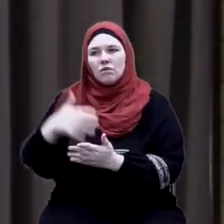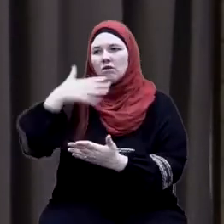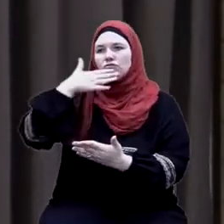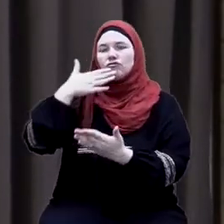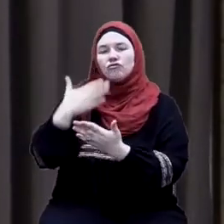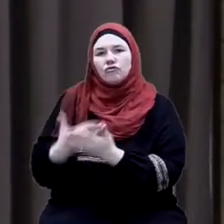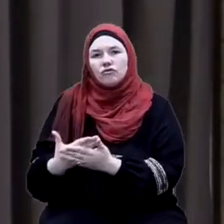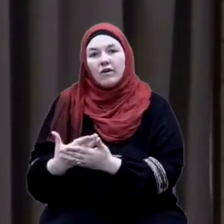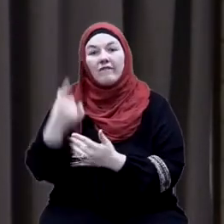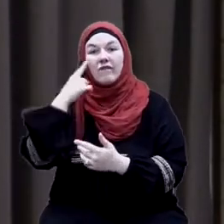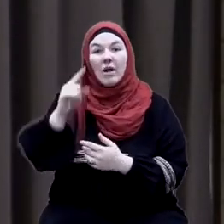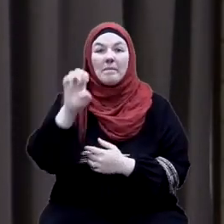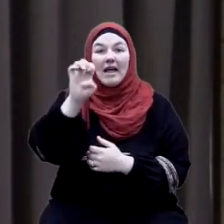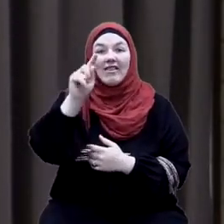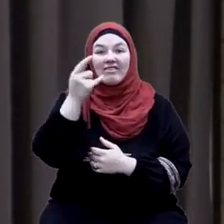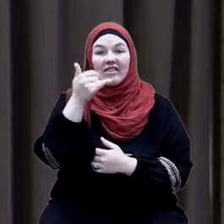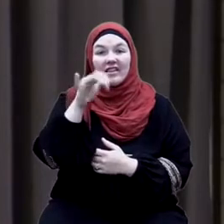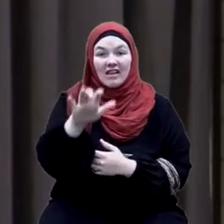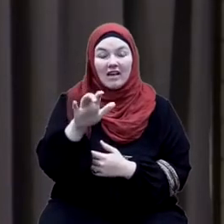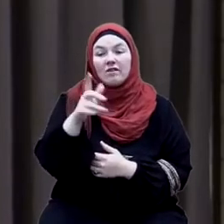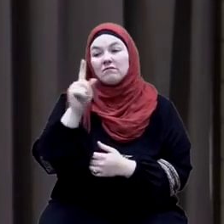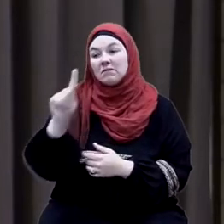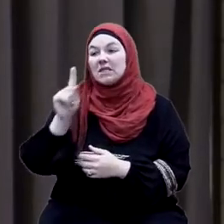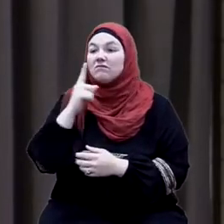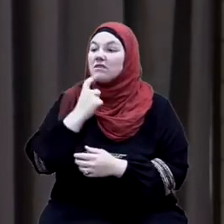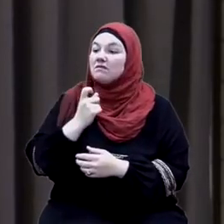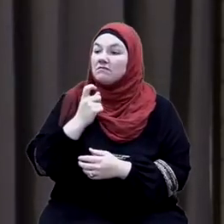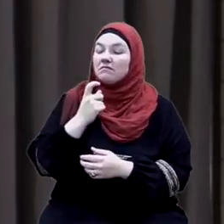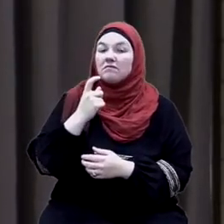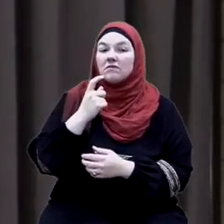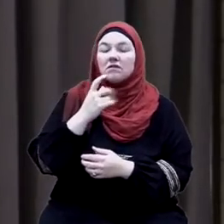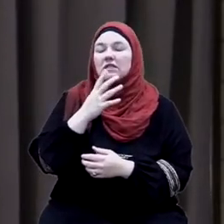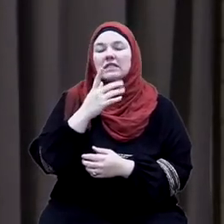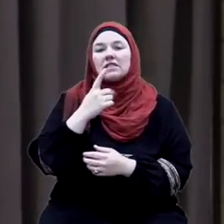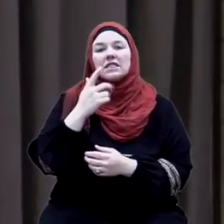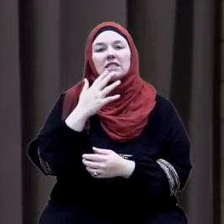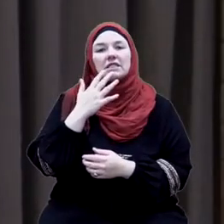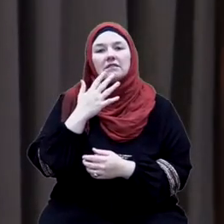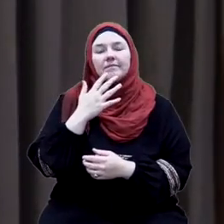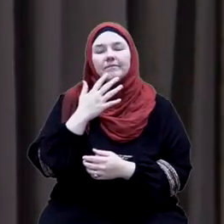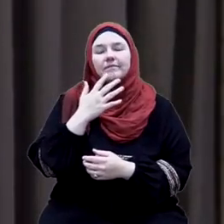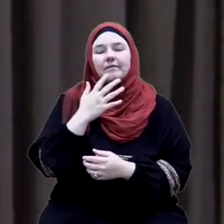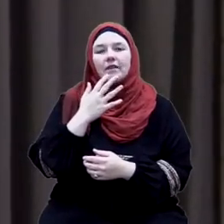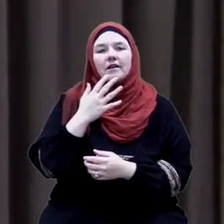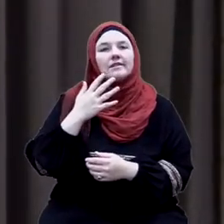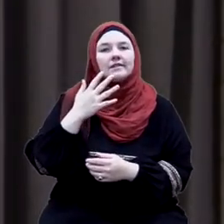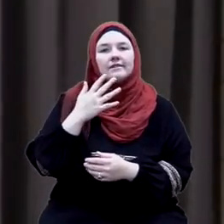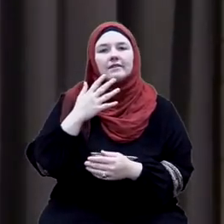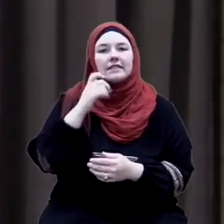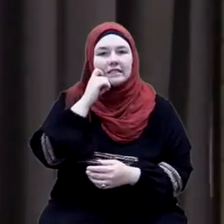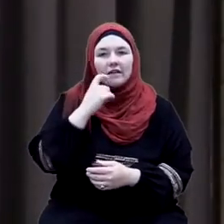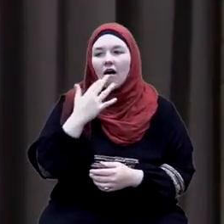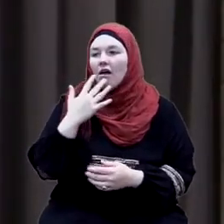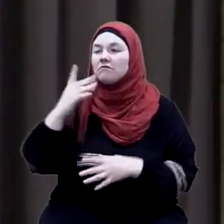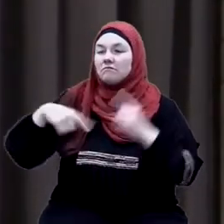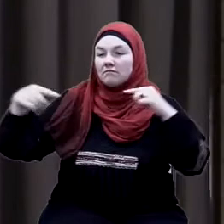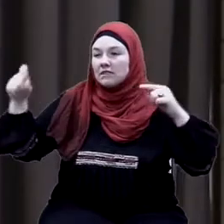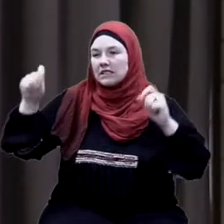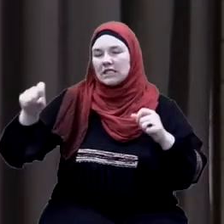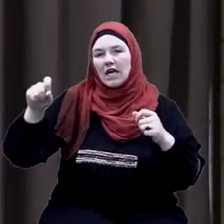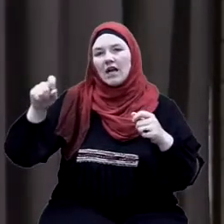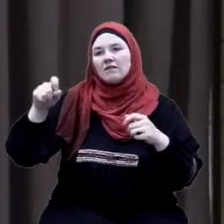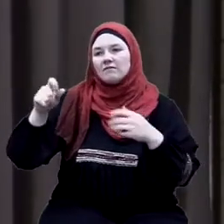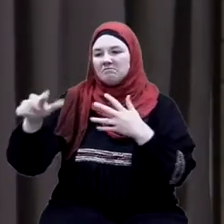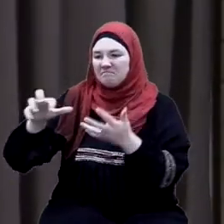ethnic wars into the harmony that Allah created the whole universe to achieve